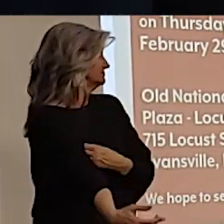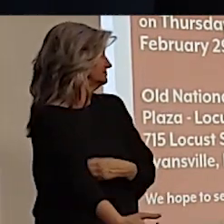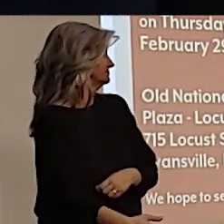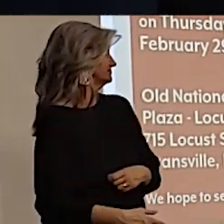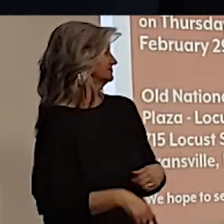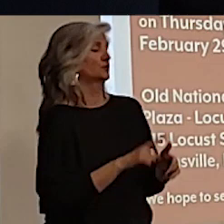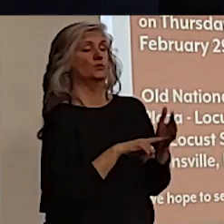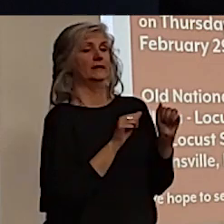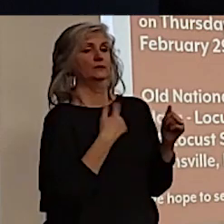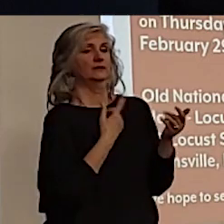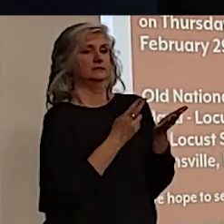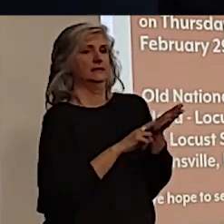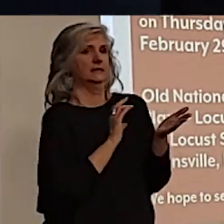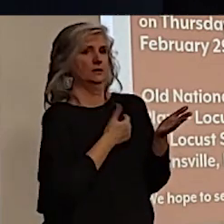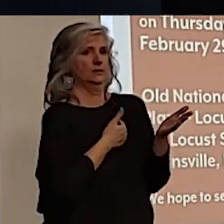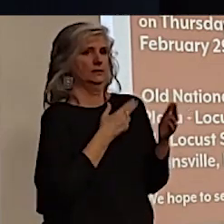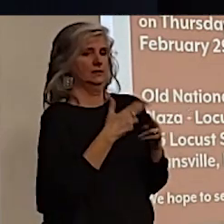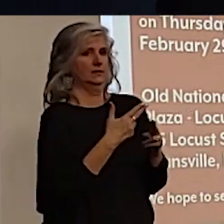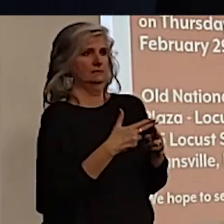what can we sign our name to?